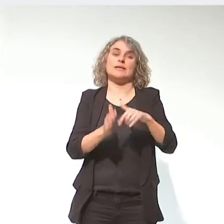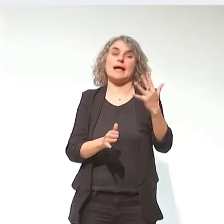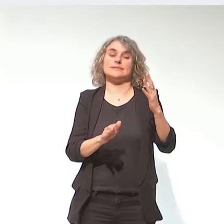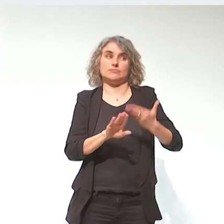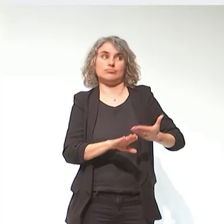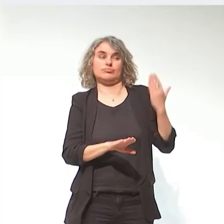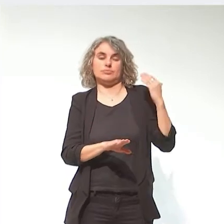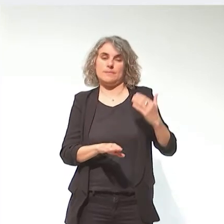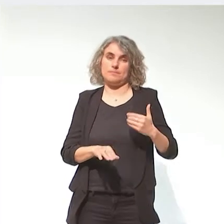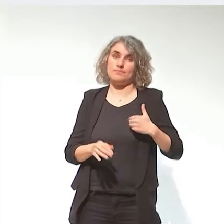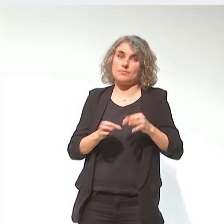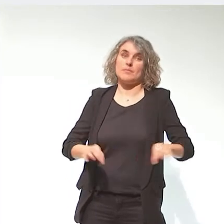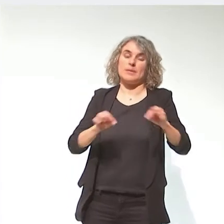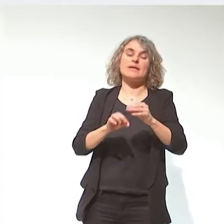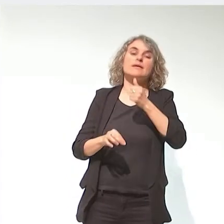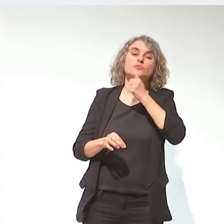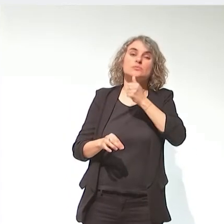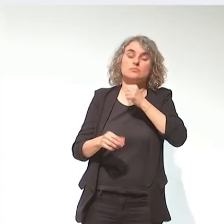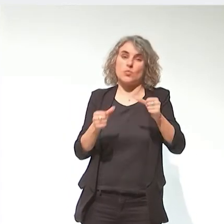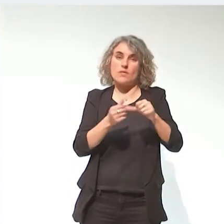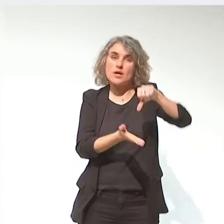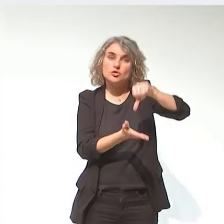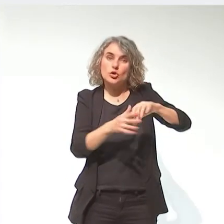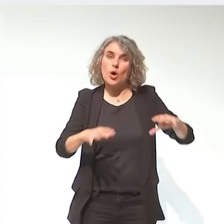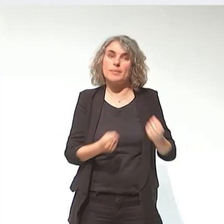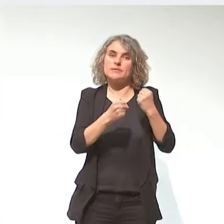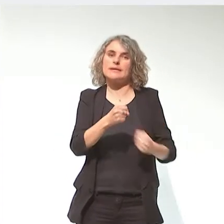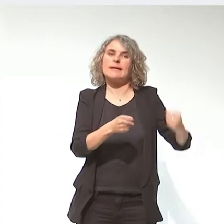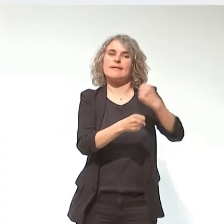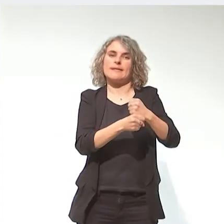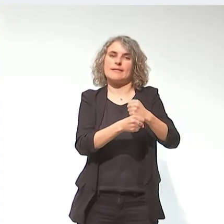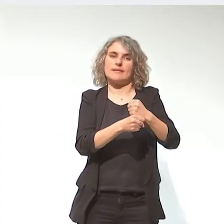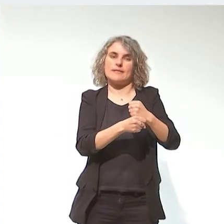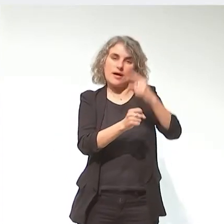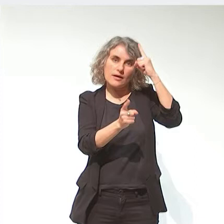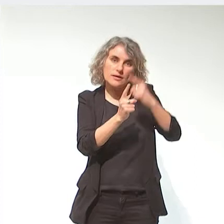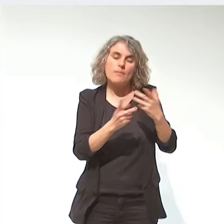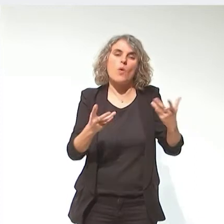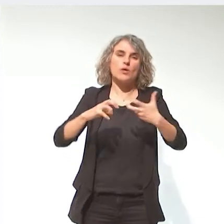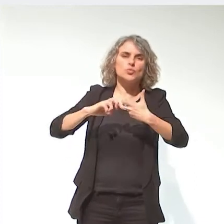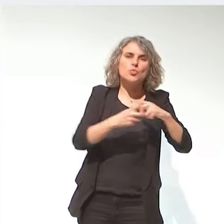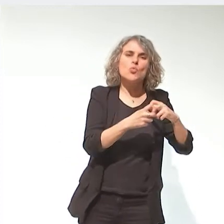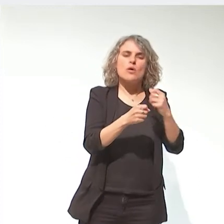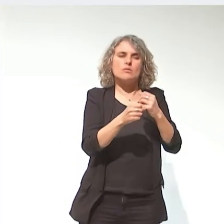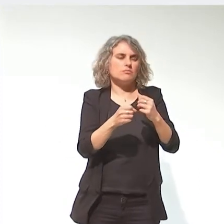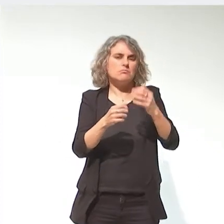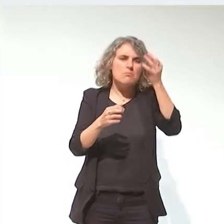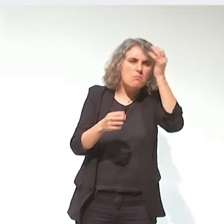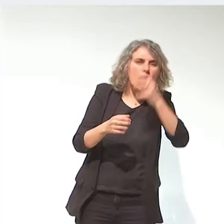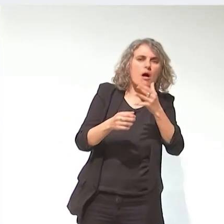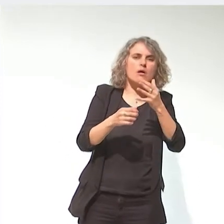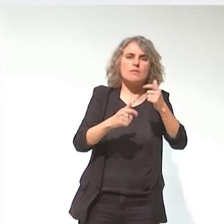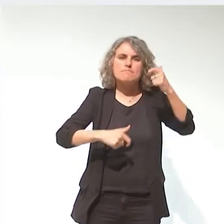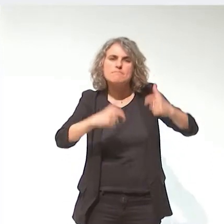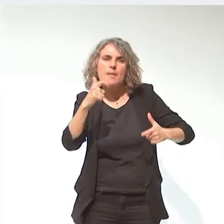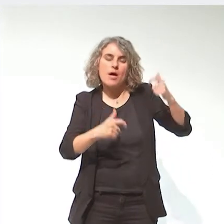center on structural funds, accessibility and equal treatment of all who are